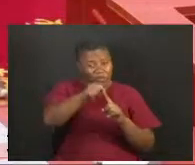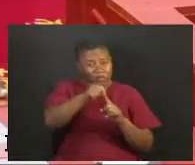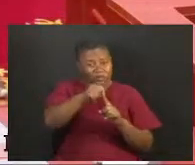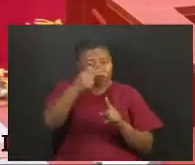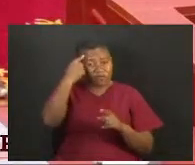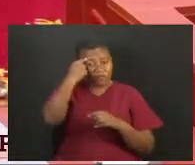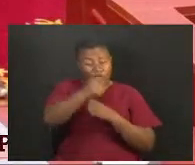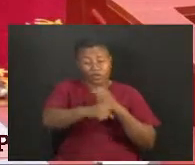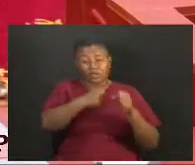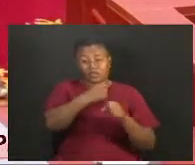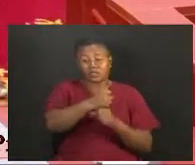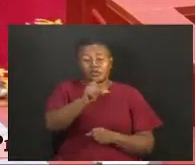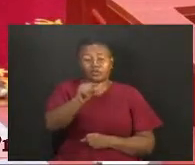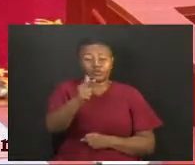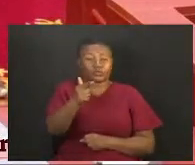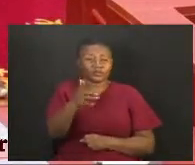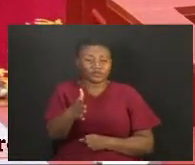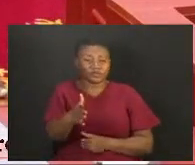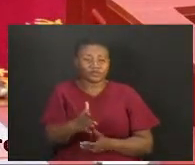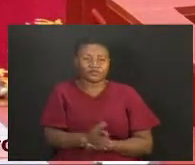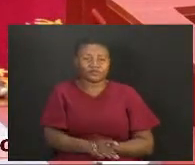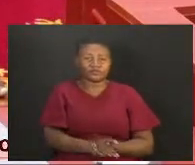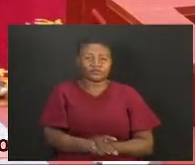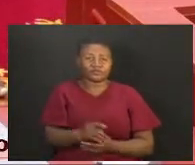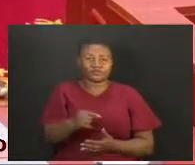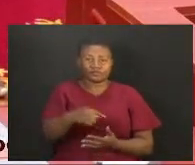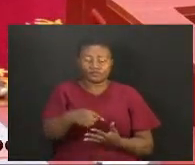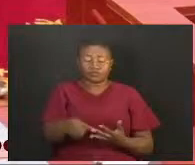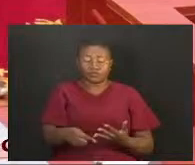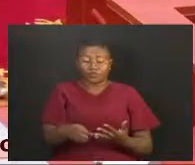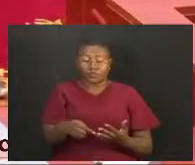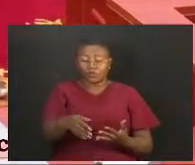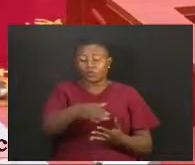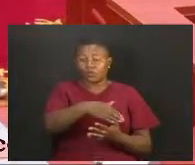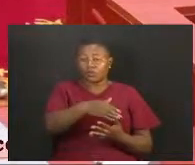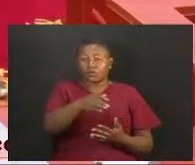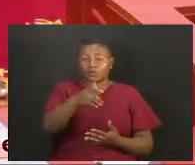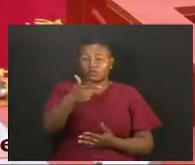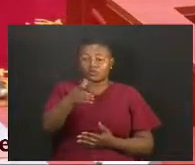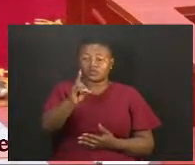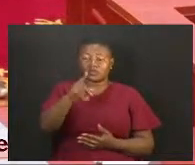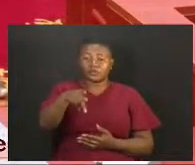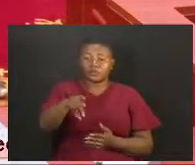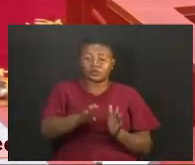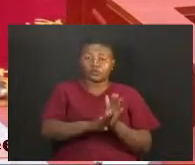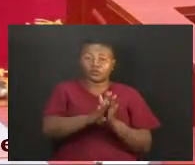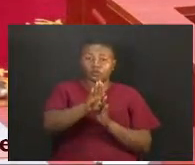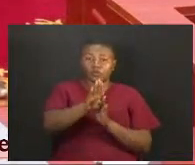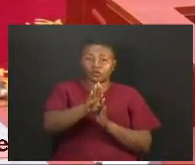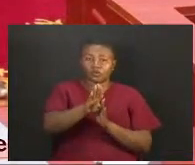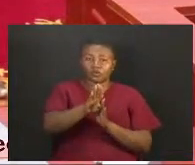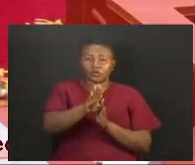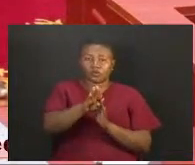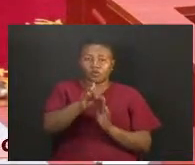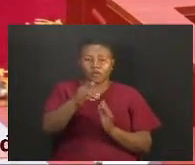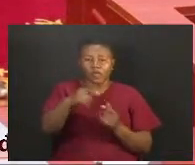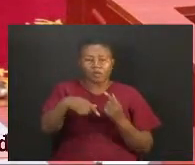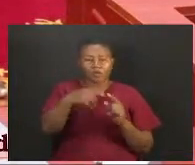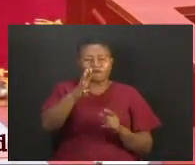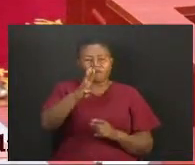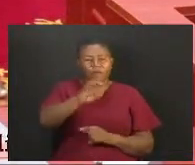year 2025. Overall real GDP growth of at least 4% of